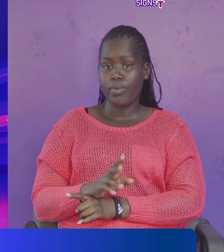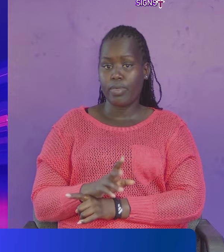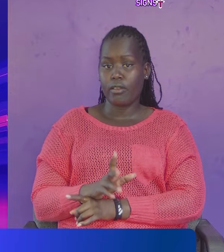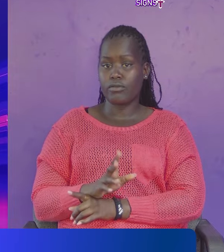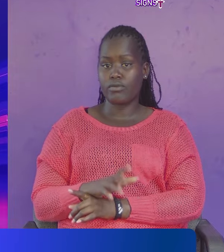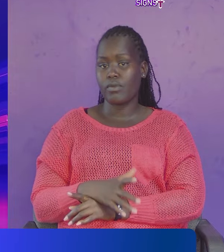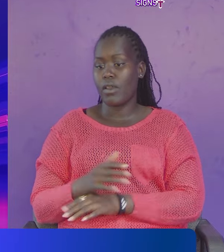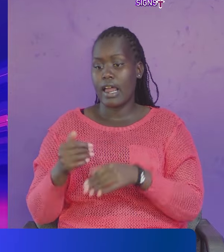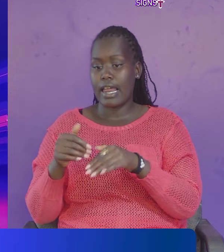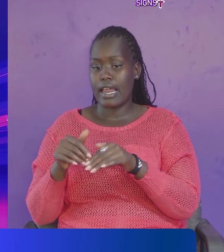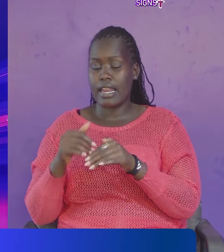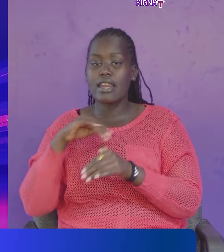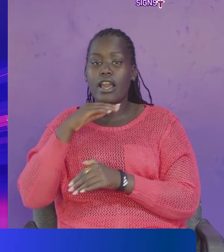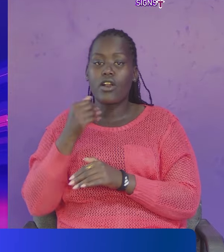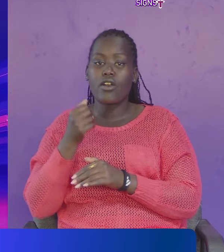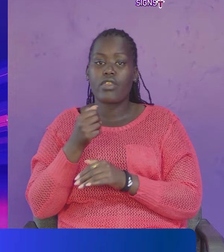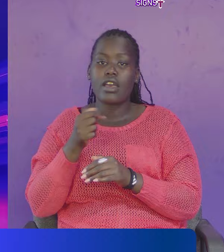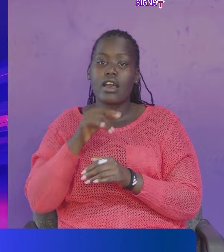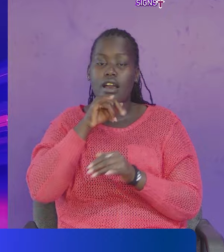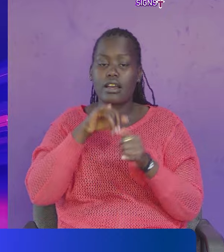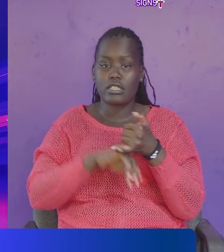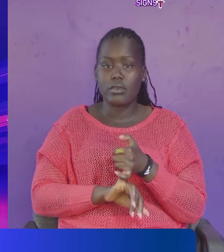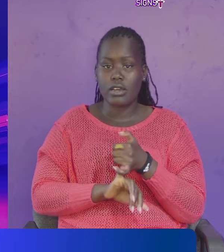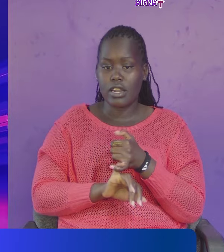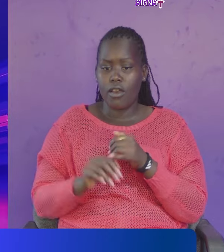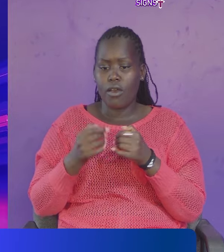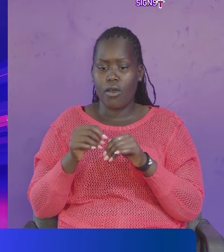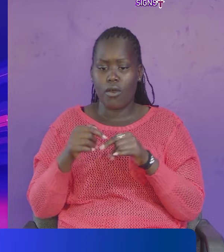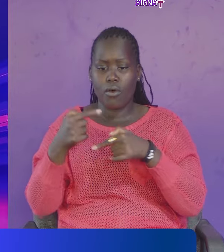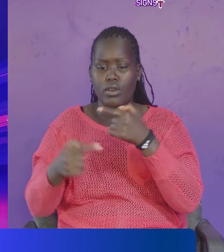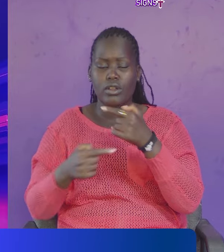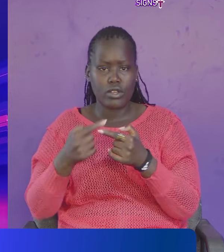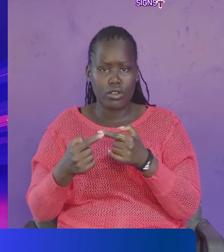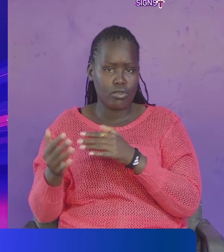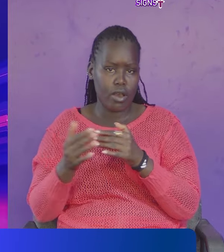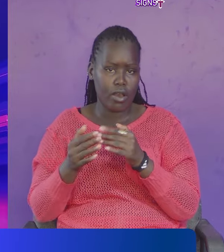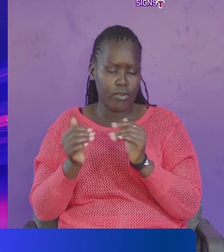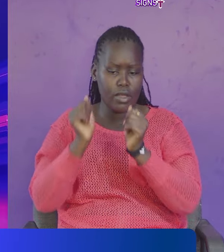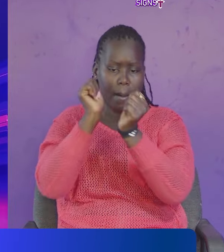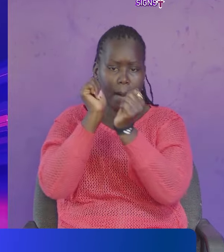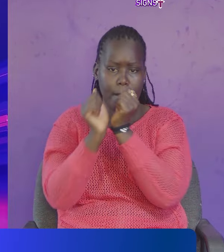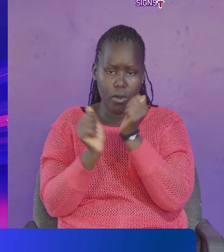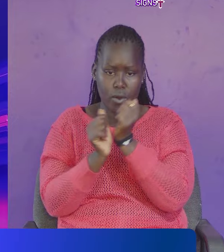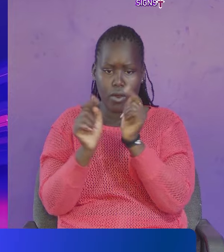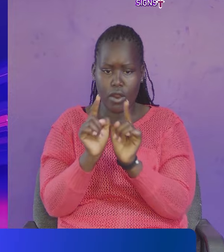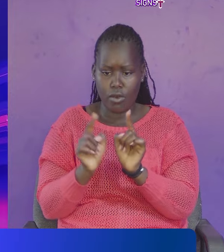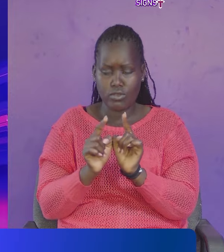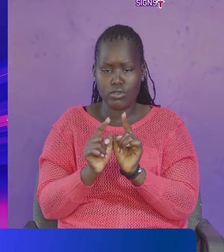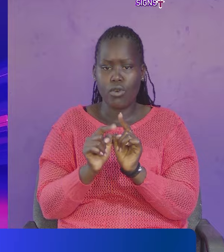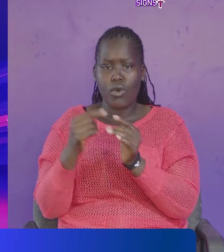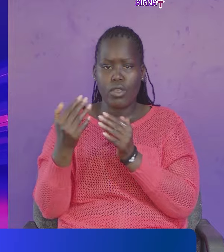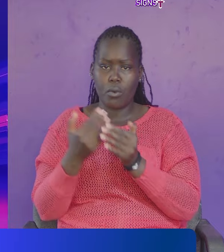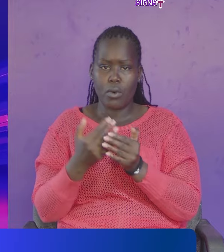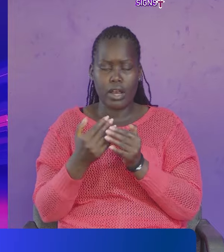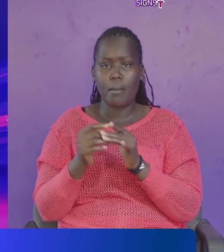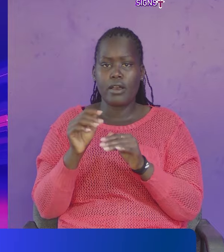husband, Ida Odinga continues to welcome mourners to her home in Bondo with remarkable grace and warmth. That is a story that you'll